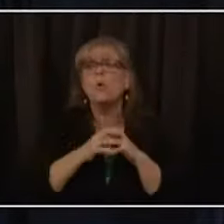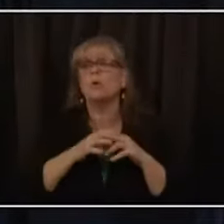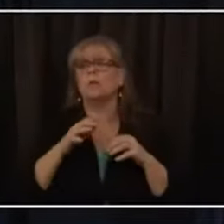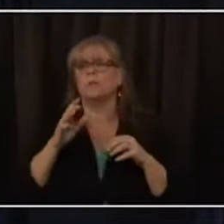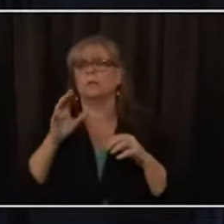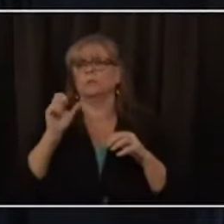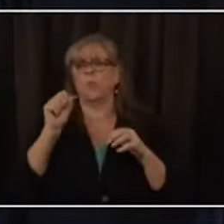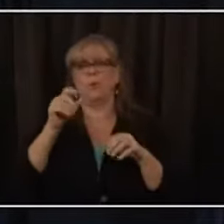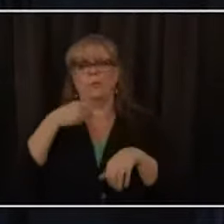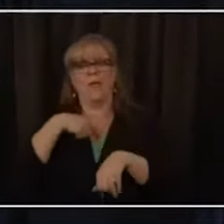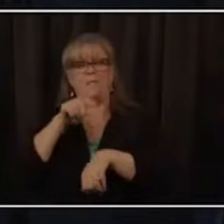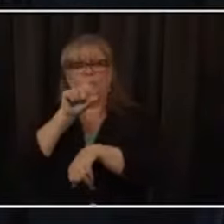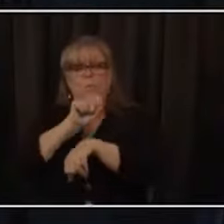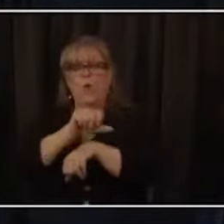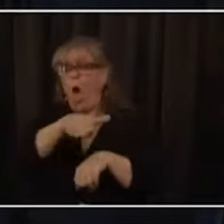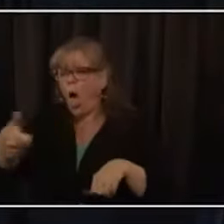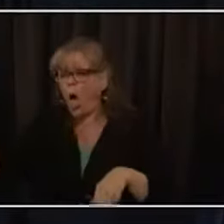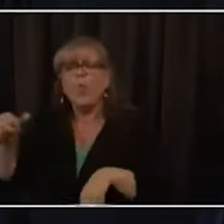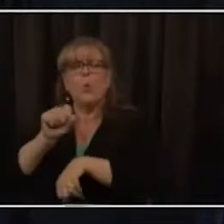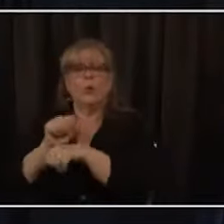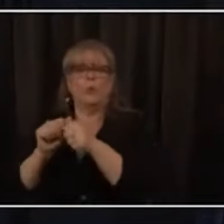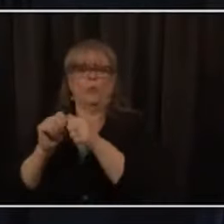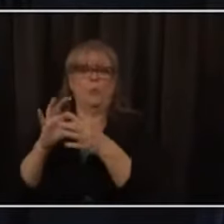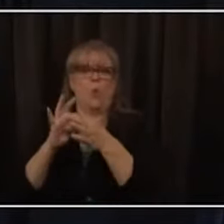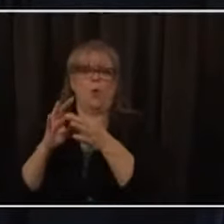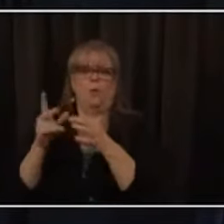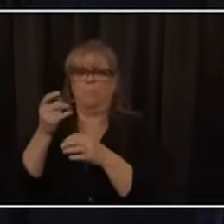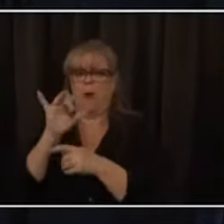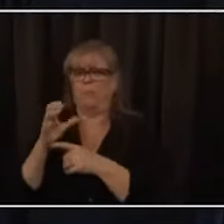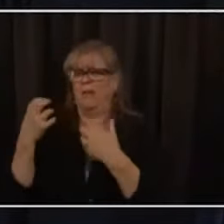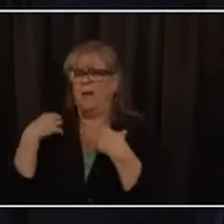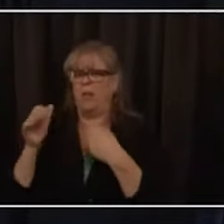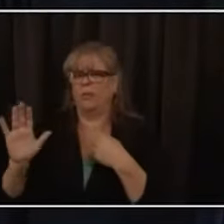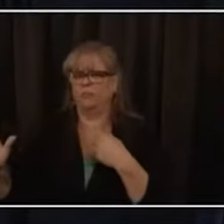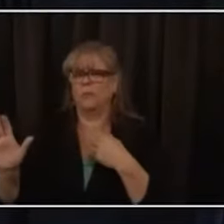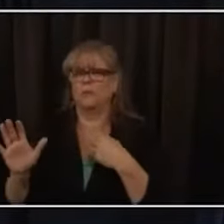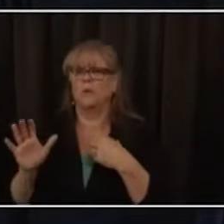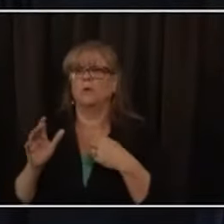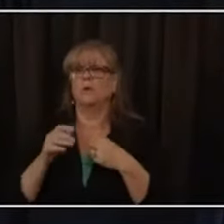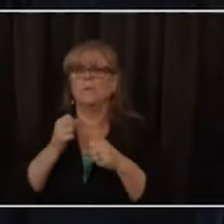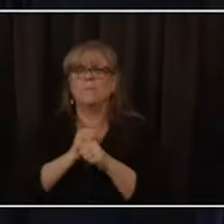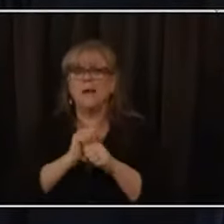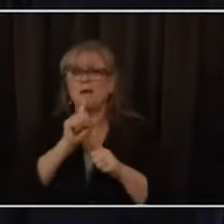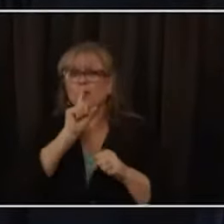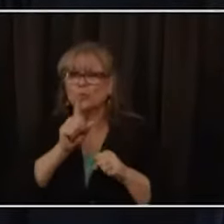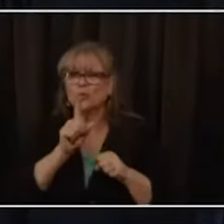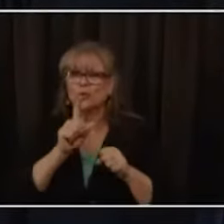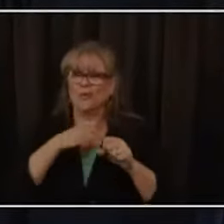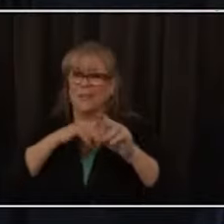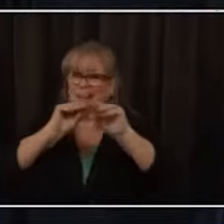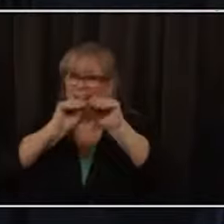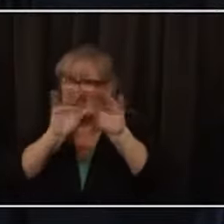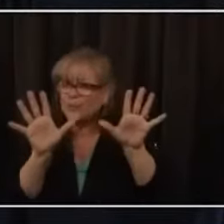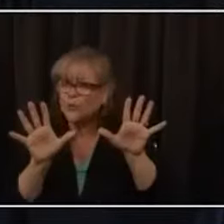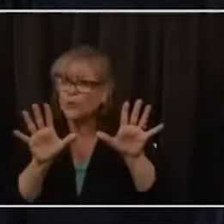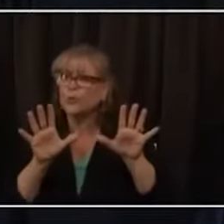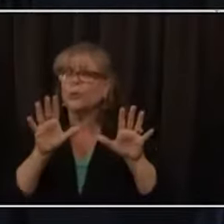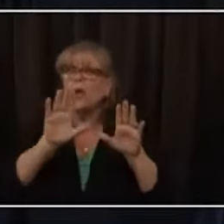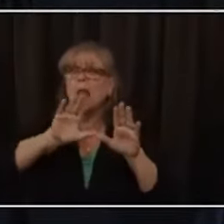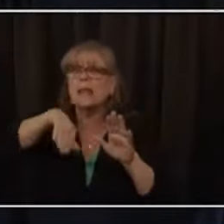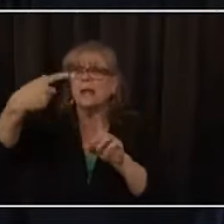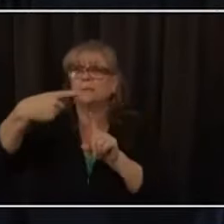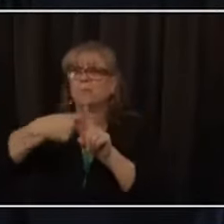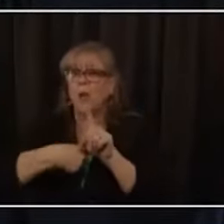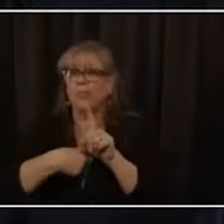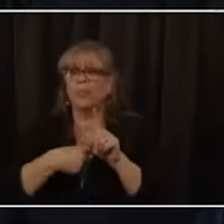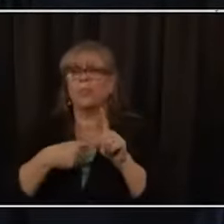state wants to, for the next month, so I want to make sure that people understand that, because there was one question earlier that said there